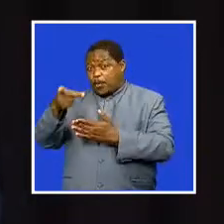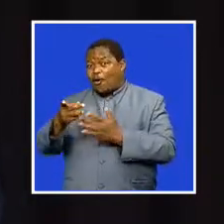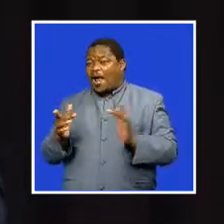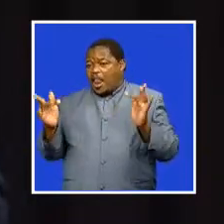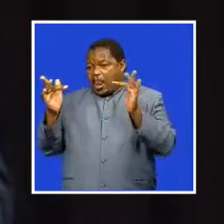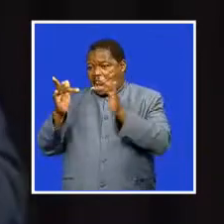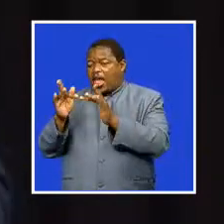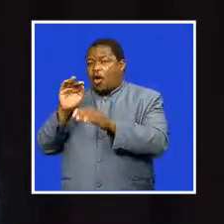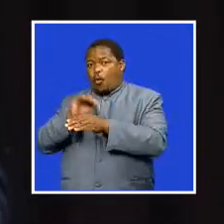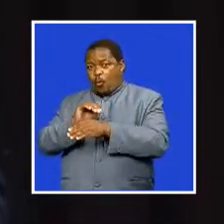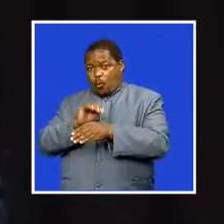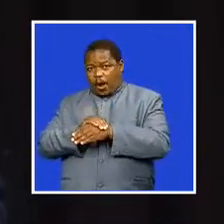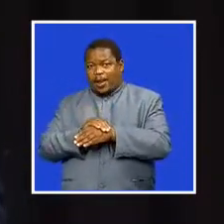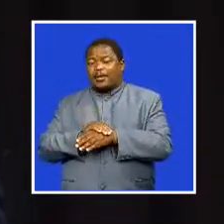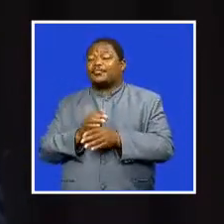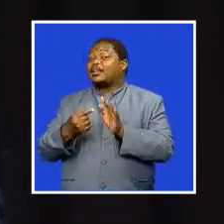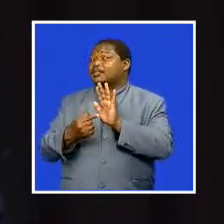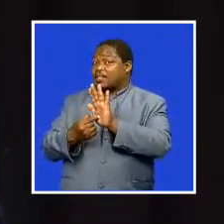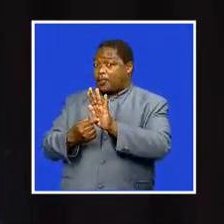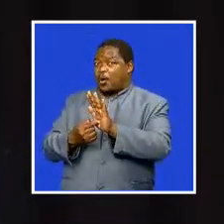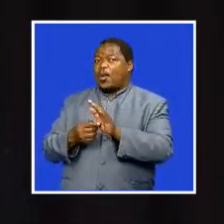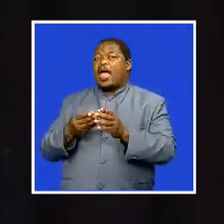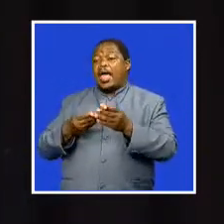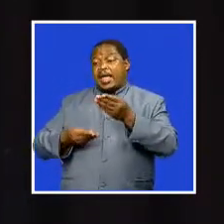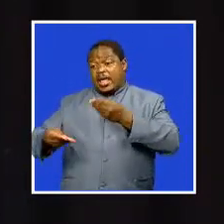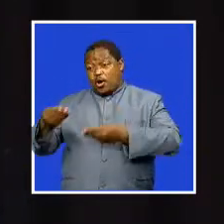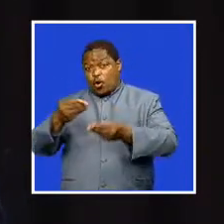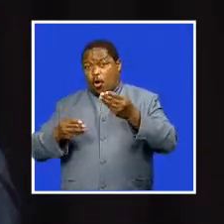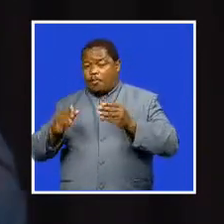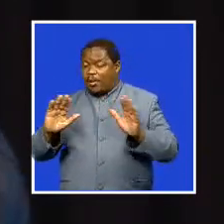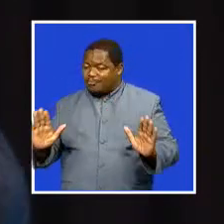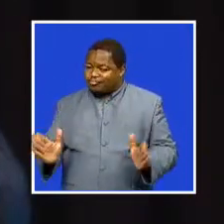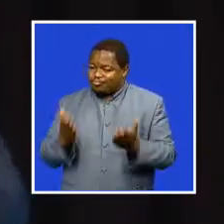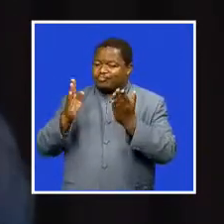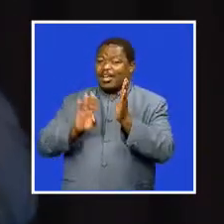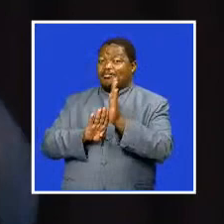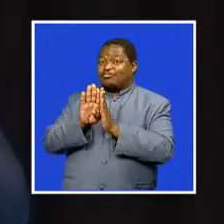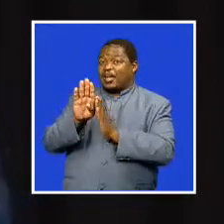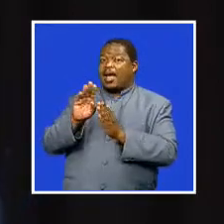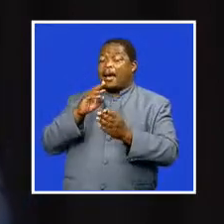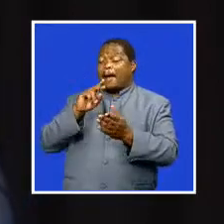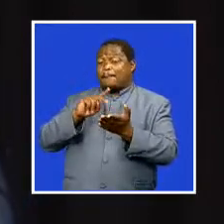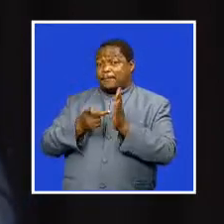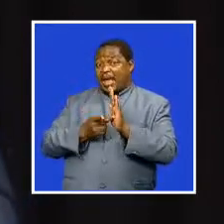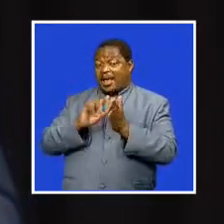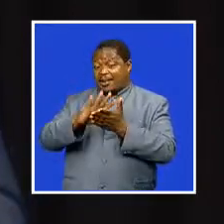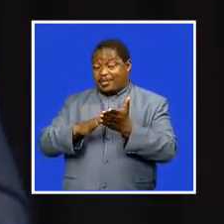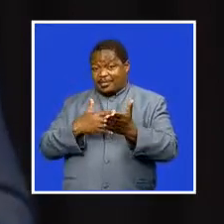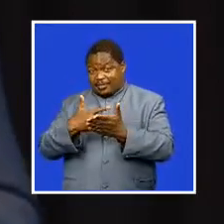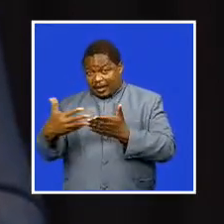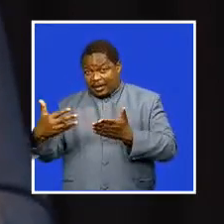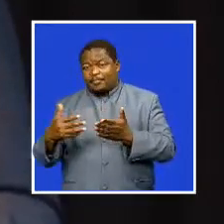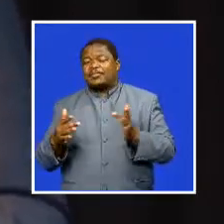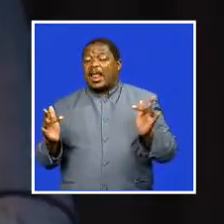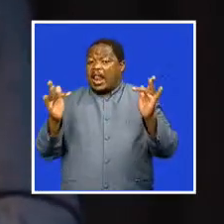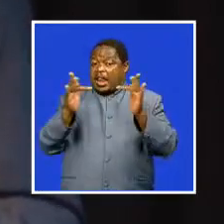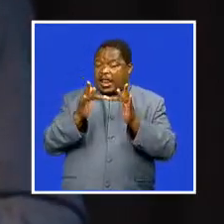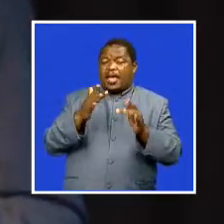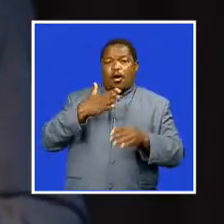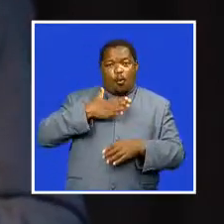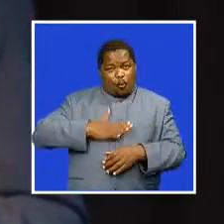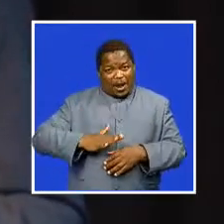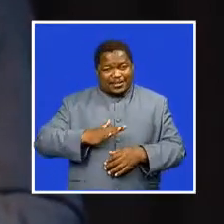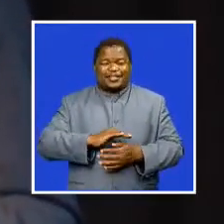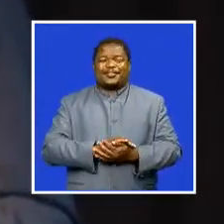bekunene lesibita ngokuthi economic recovery plan so dining tinhlelo letethuliwe esiveni